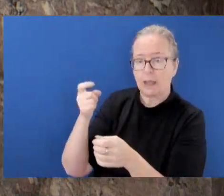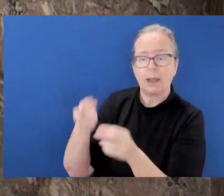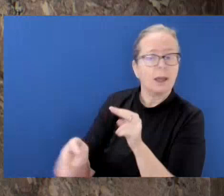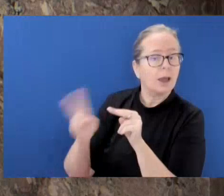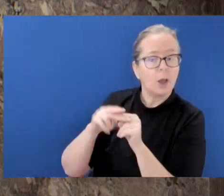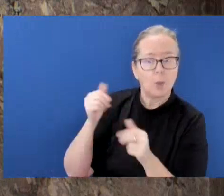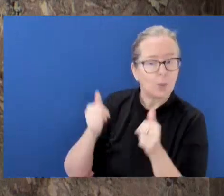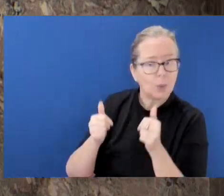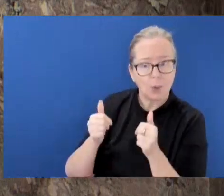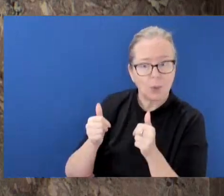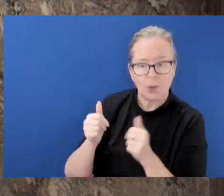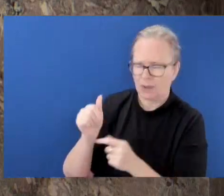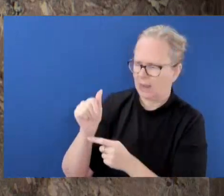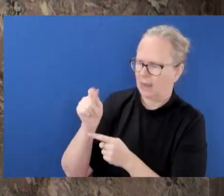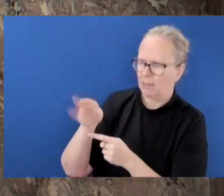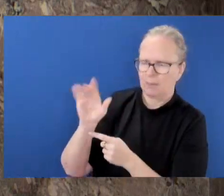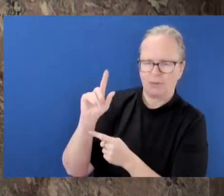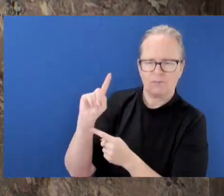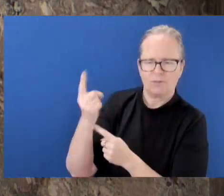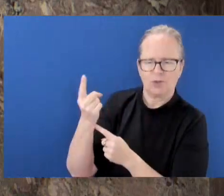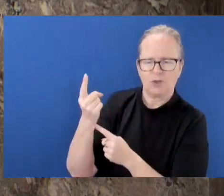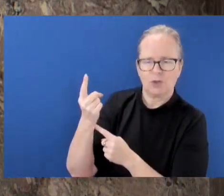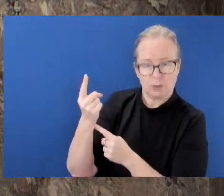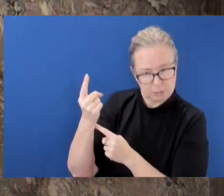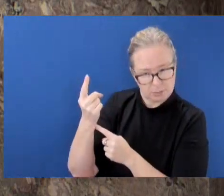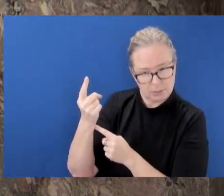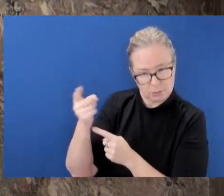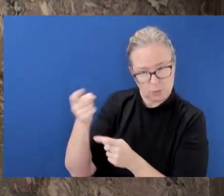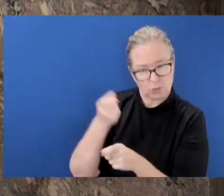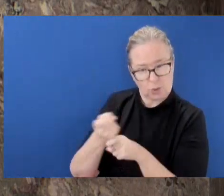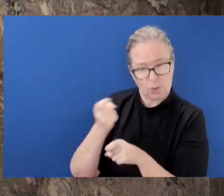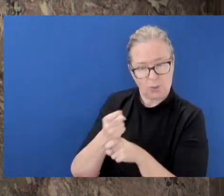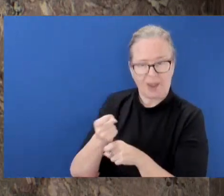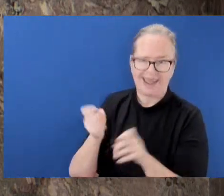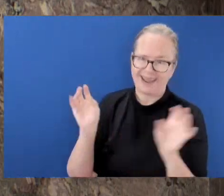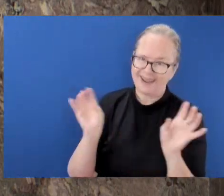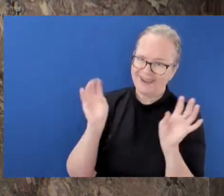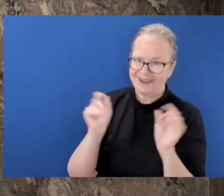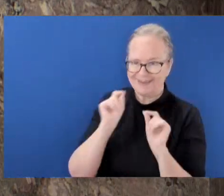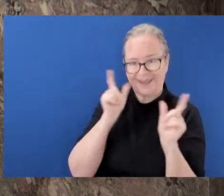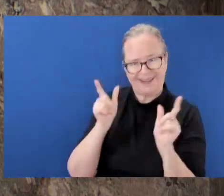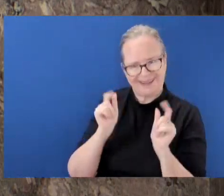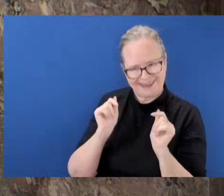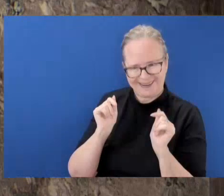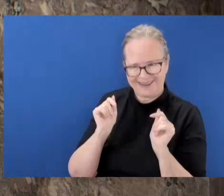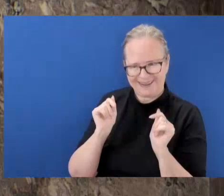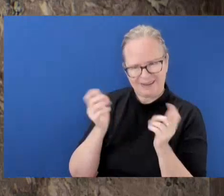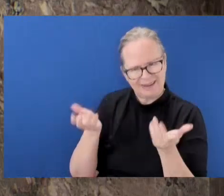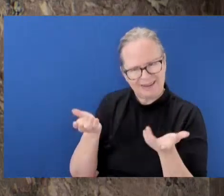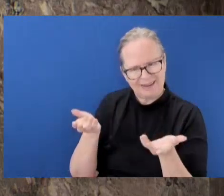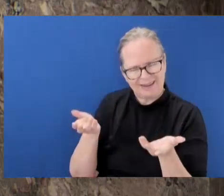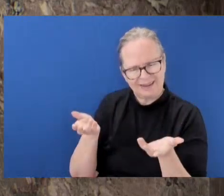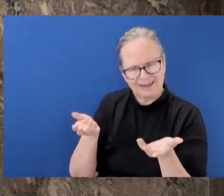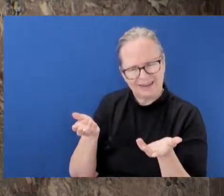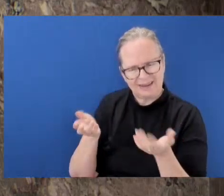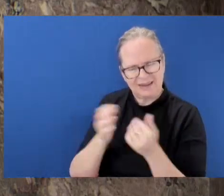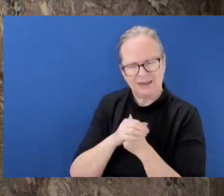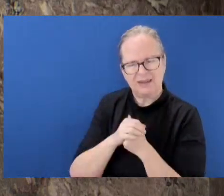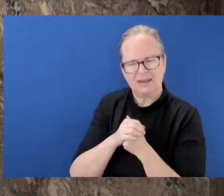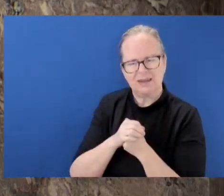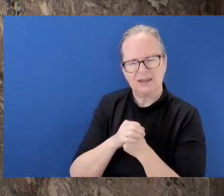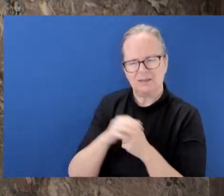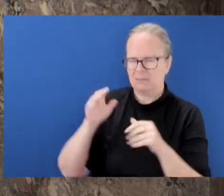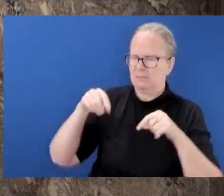164% tax increase since 2017. Meanwhile, British Columbia, under this Premier's watch, is the most unaffordable province in Canada,